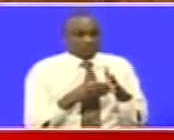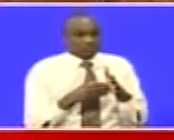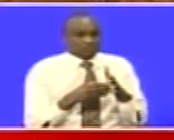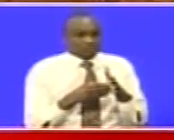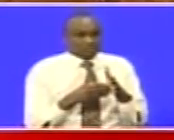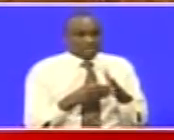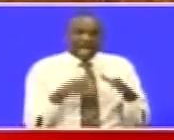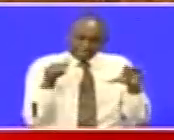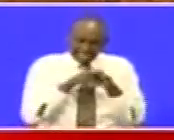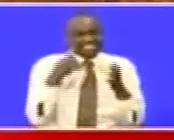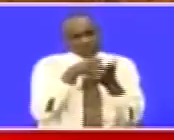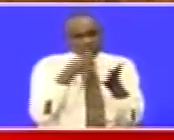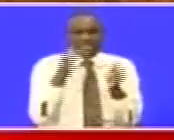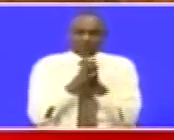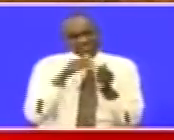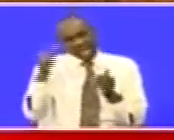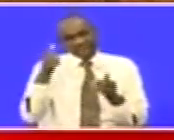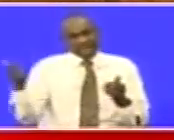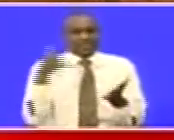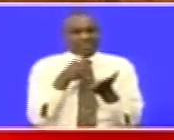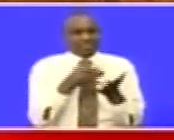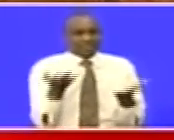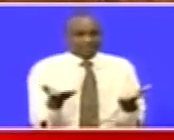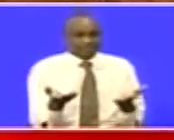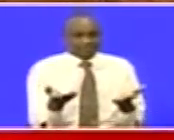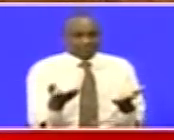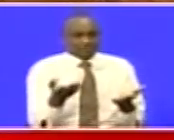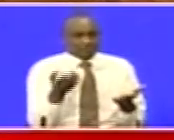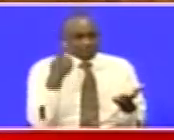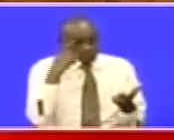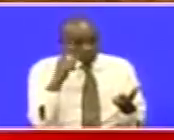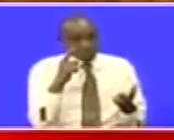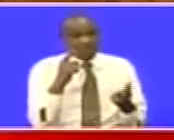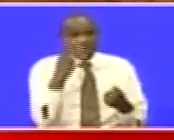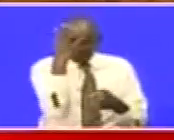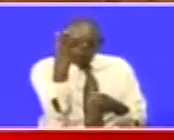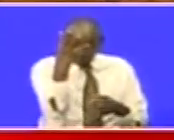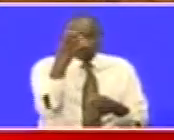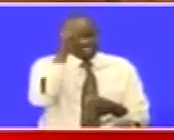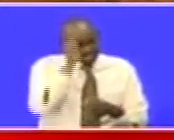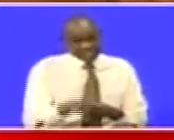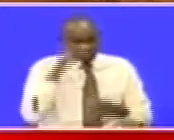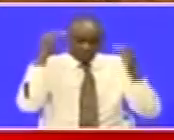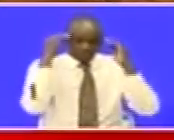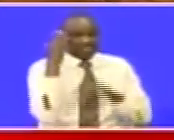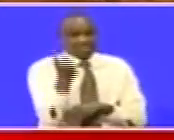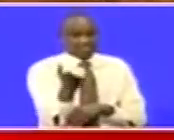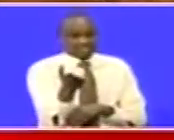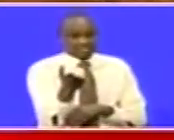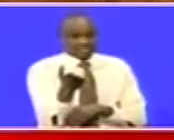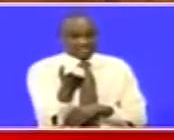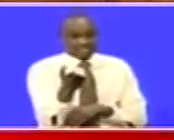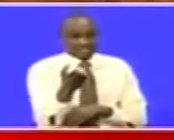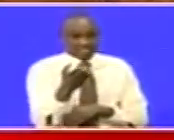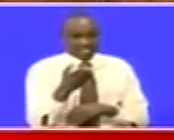are, amongst others, that four of the judges of this court